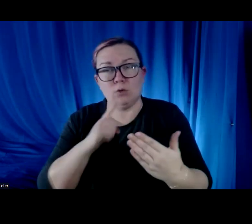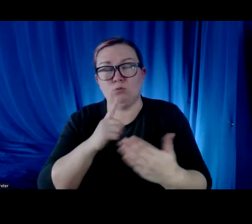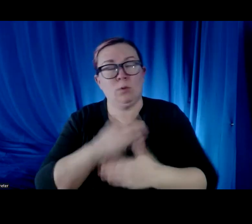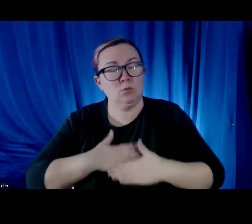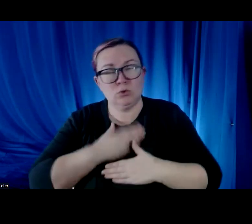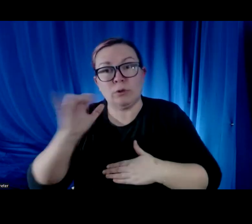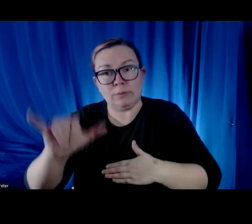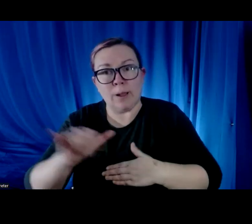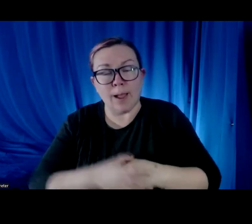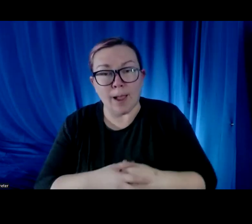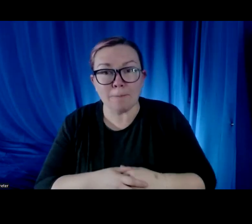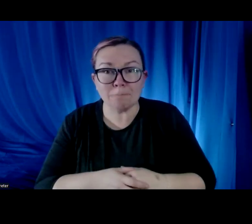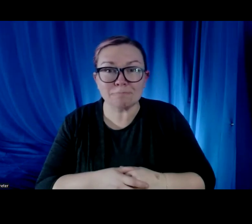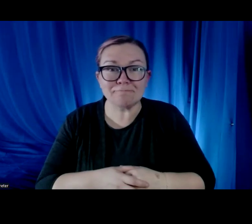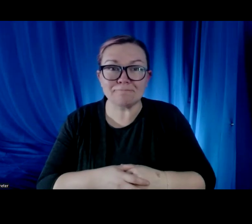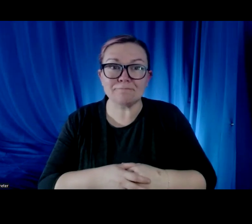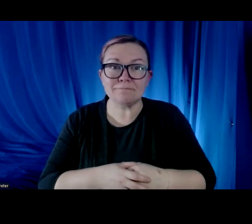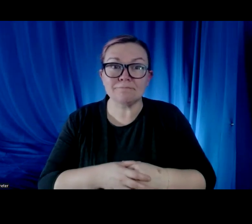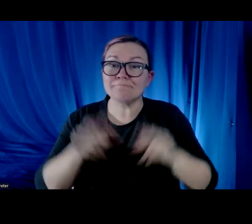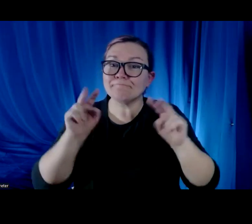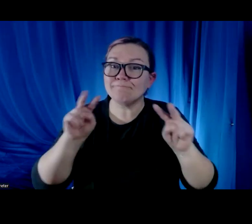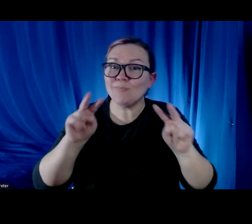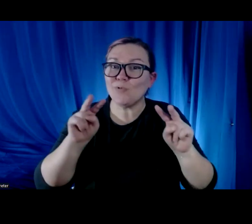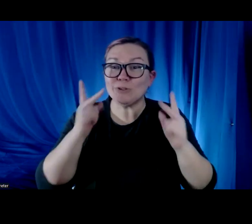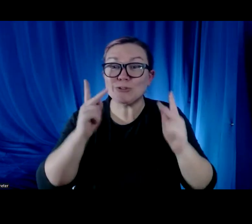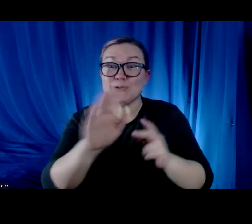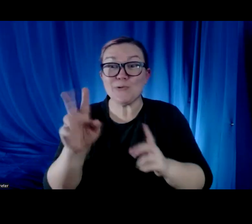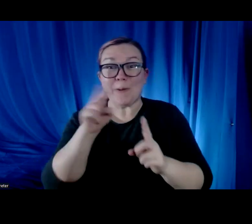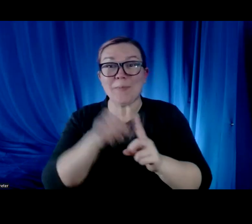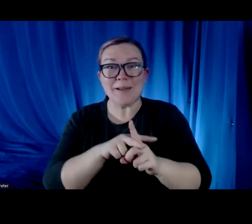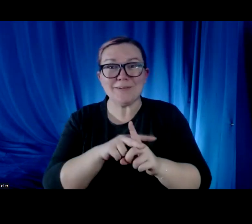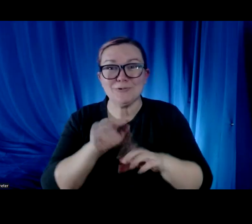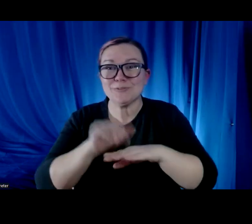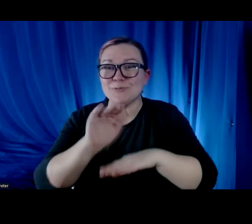that. And I'll look forward to seeing your applications come in.